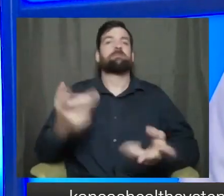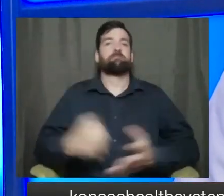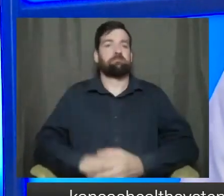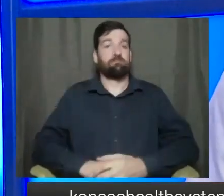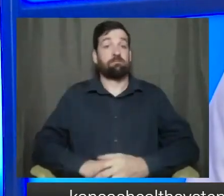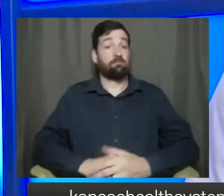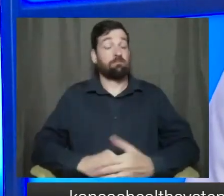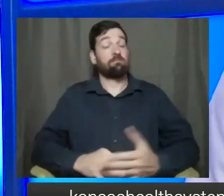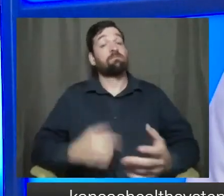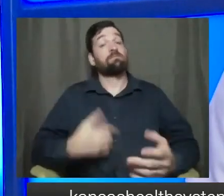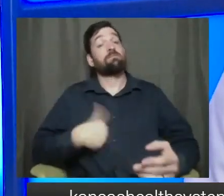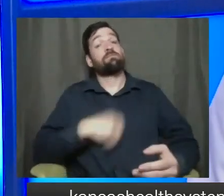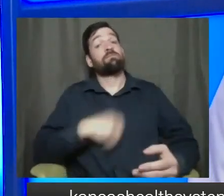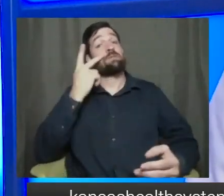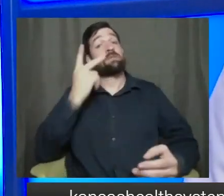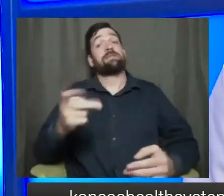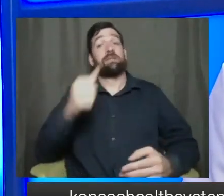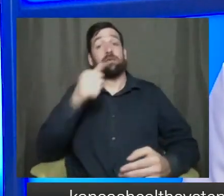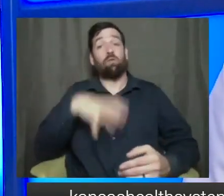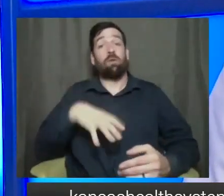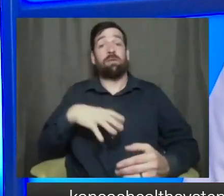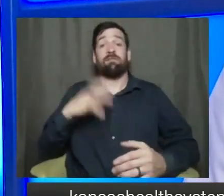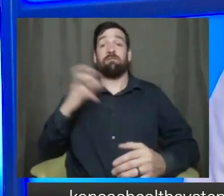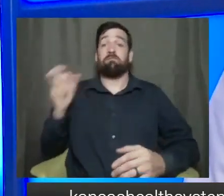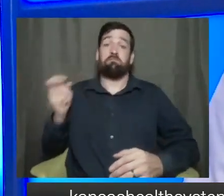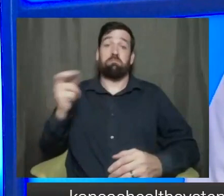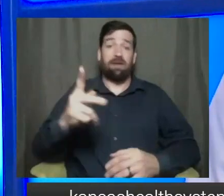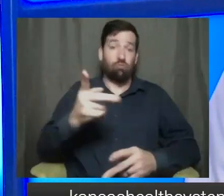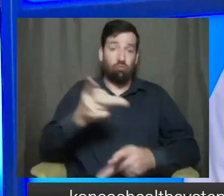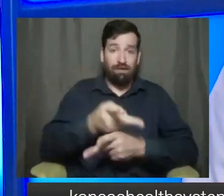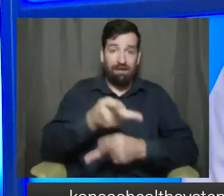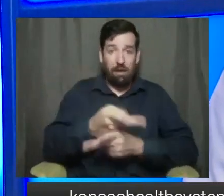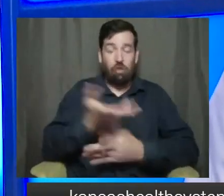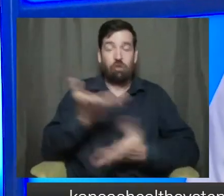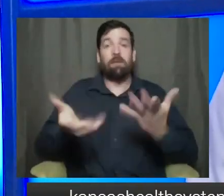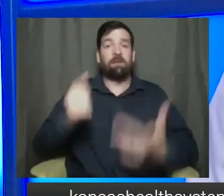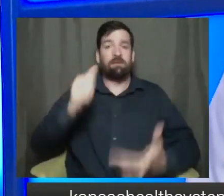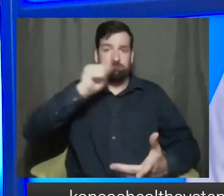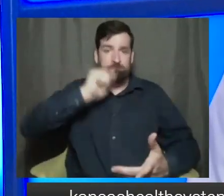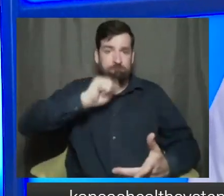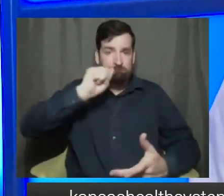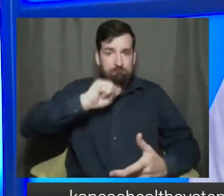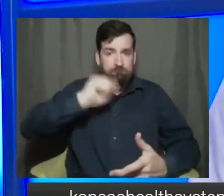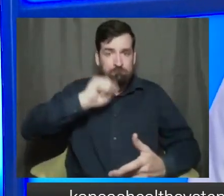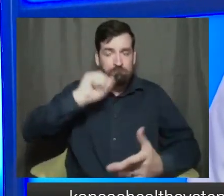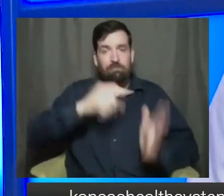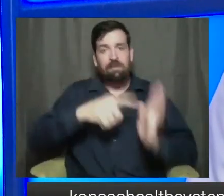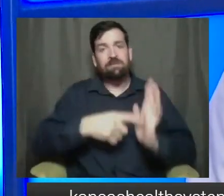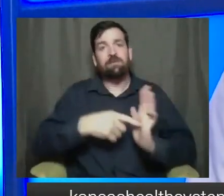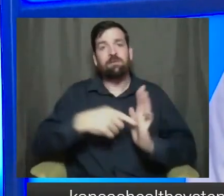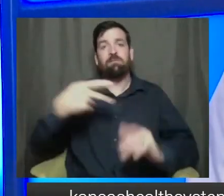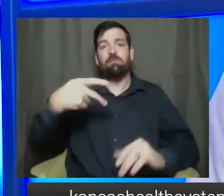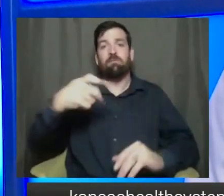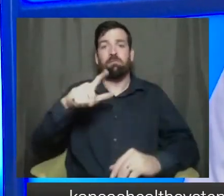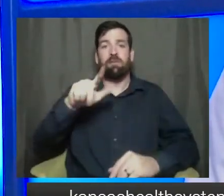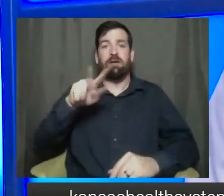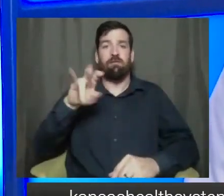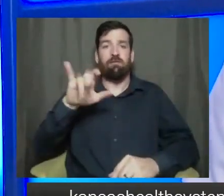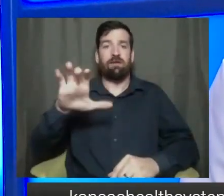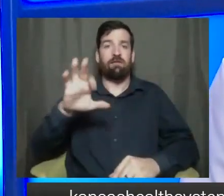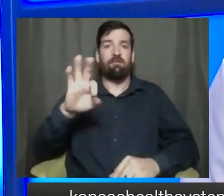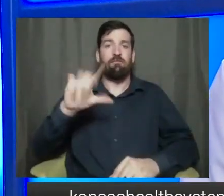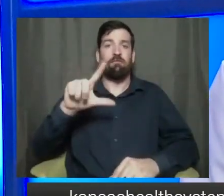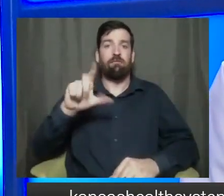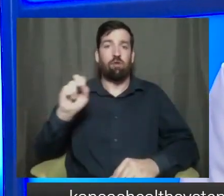who are re-entering care, women who may have been suffering with symptoms of pelvic floor disorders, which is largely what I treat, but